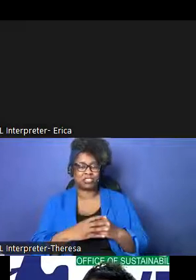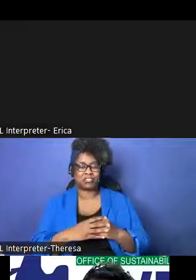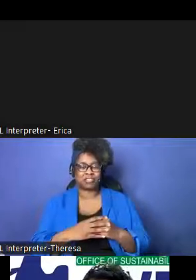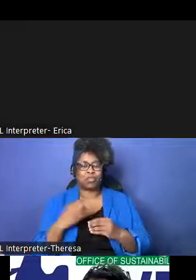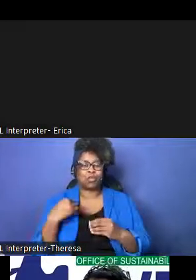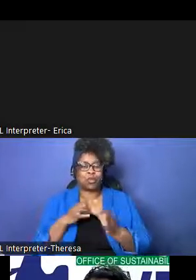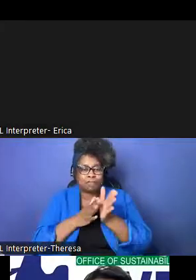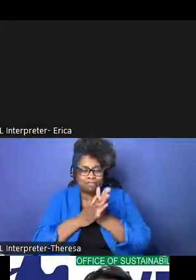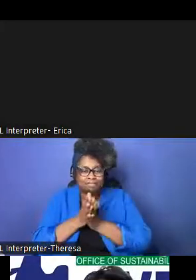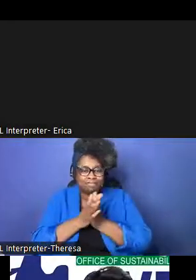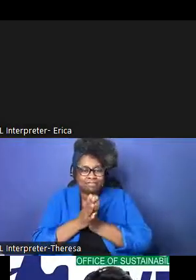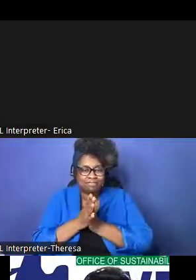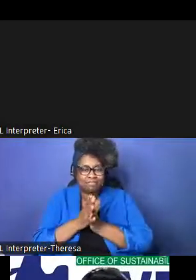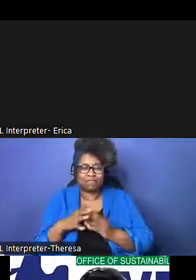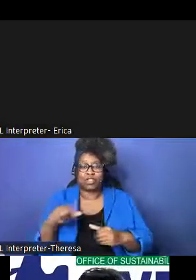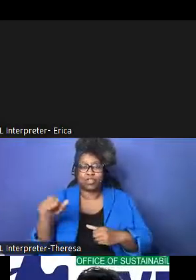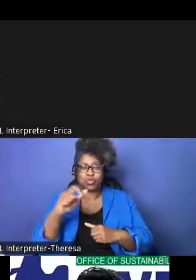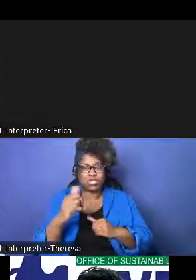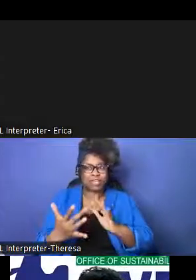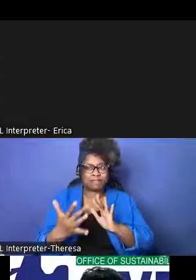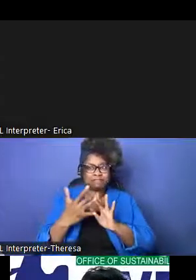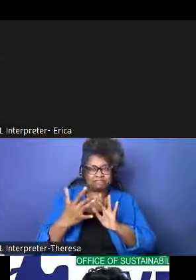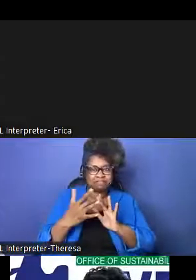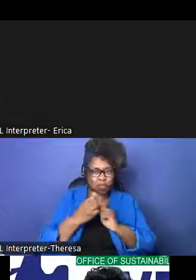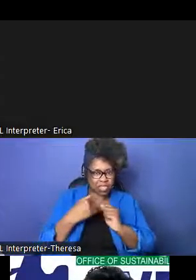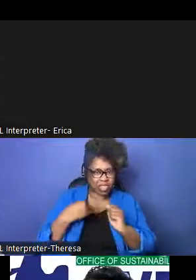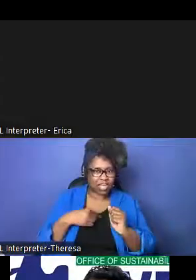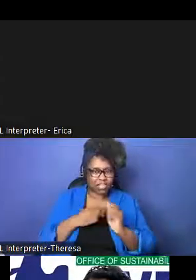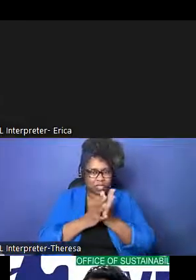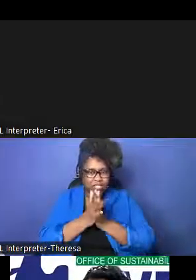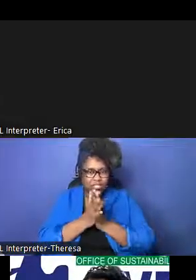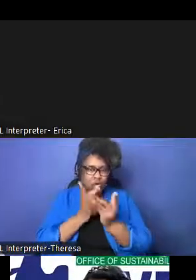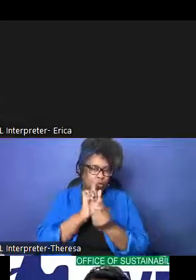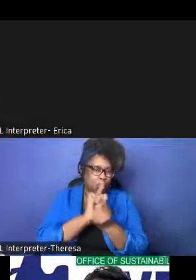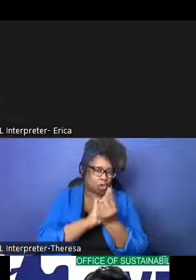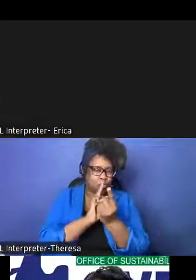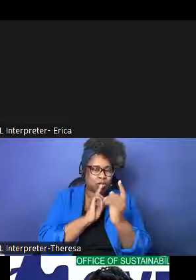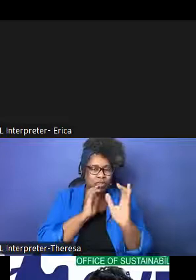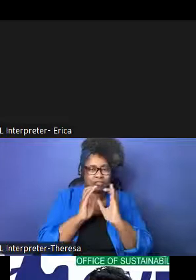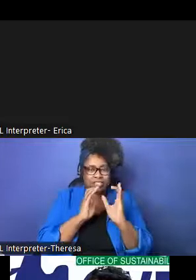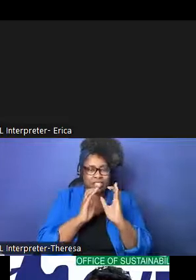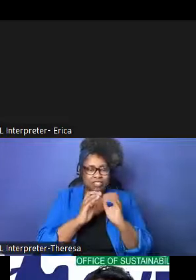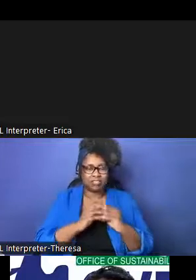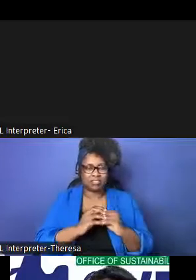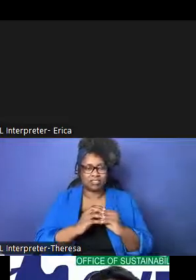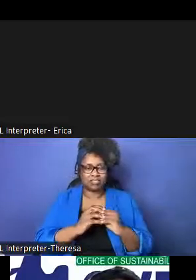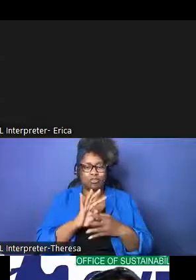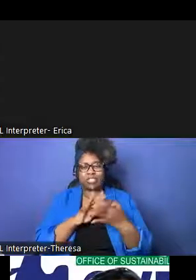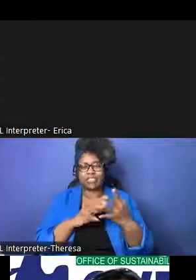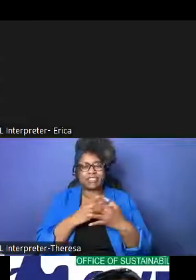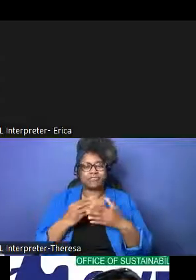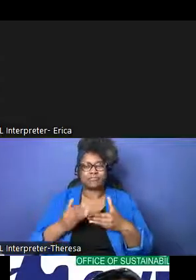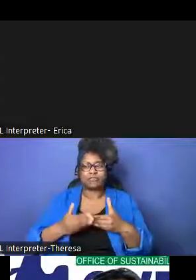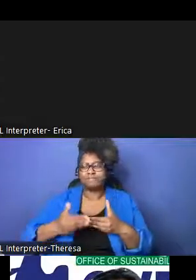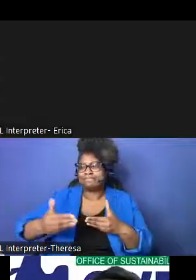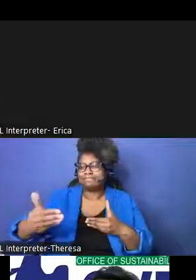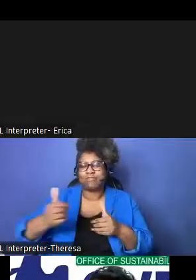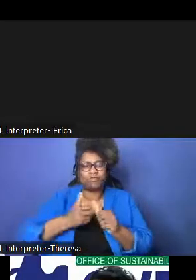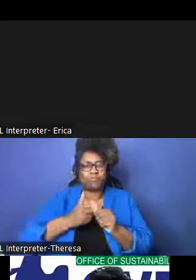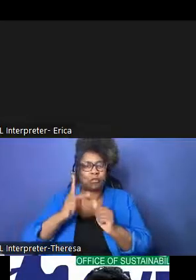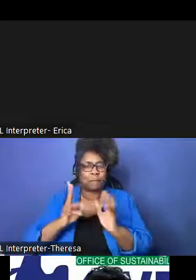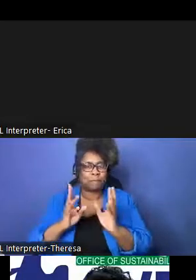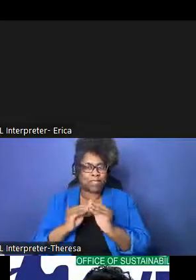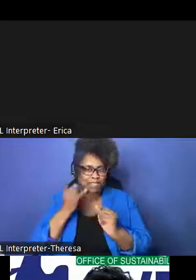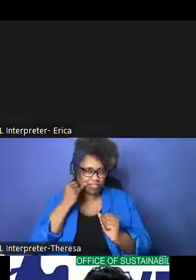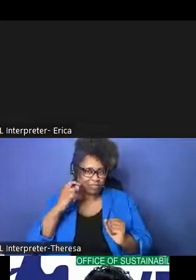eager to chat with all of you and one-on-one conversations or schedule follow-up meetings as needed. What we want to share